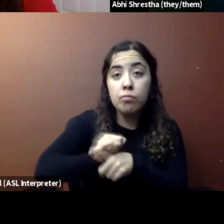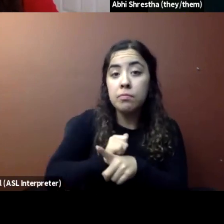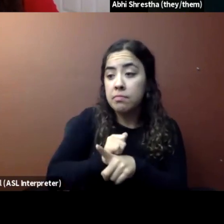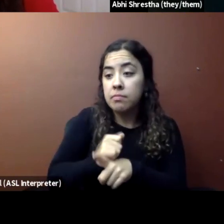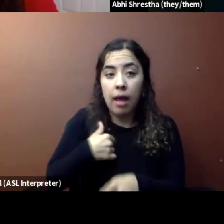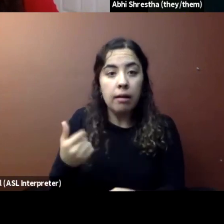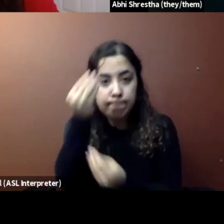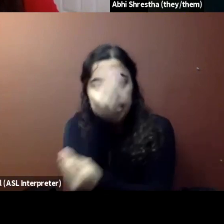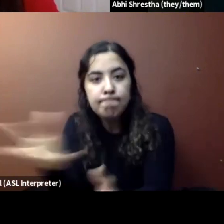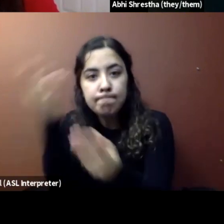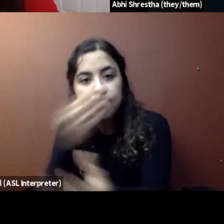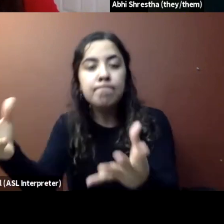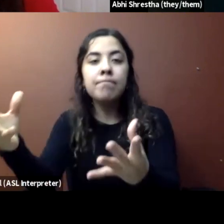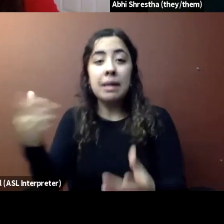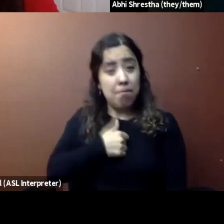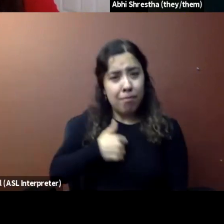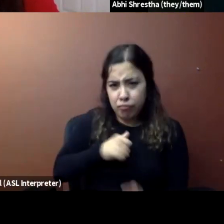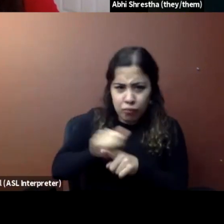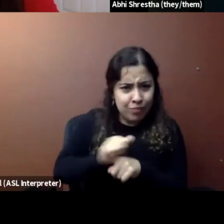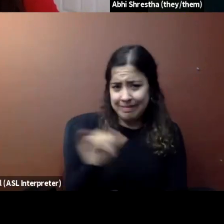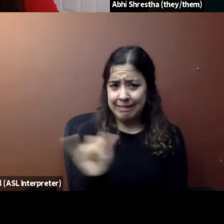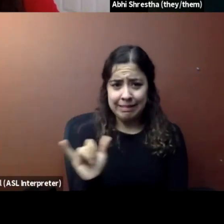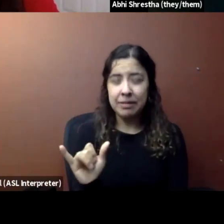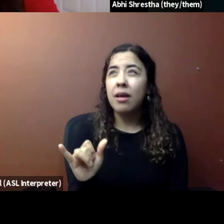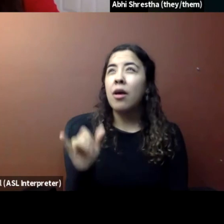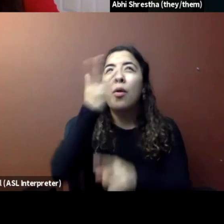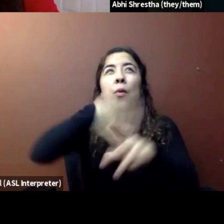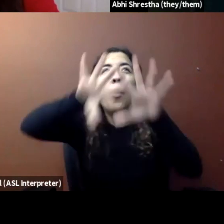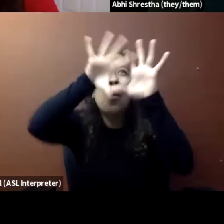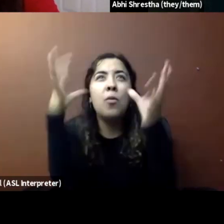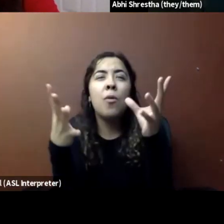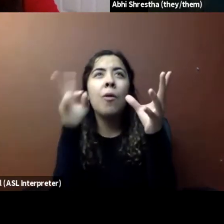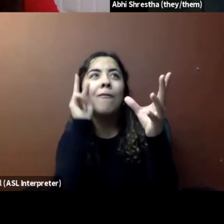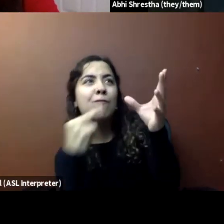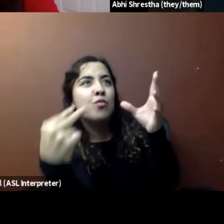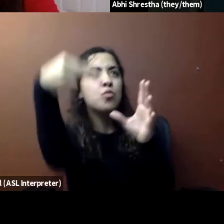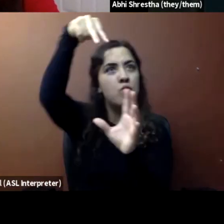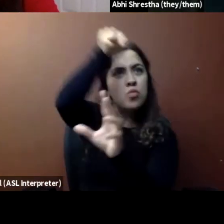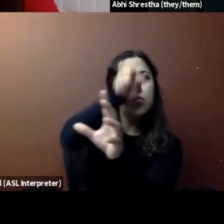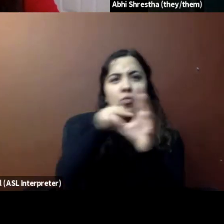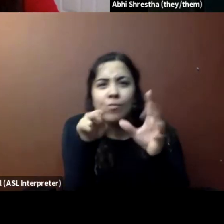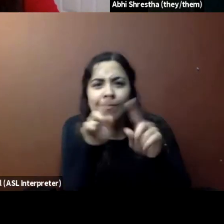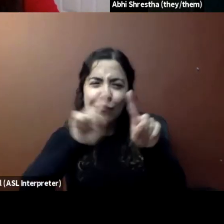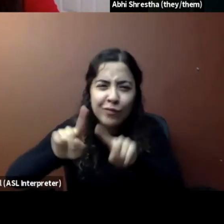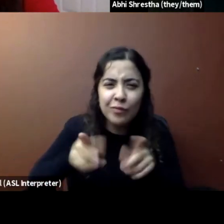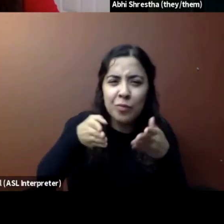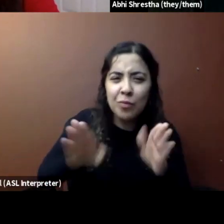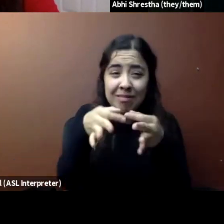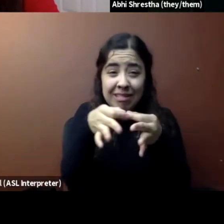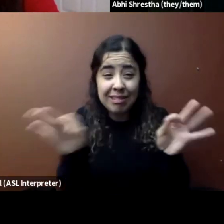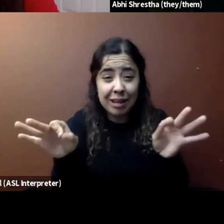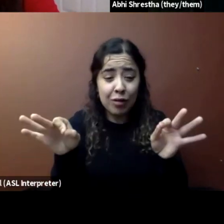to make myself see the world differently and use language in a way that is new